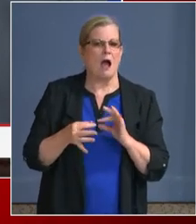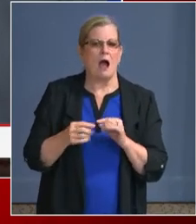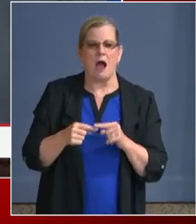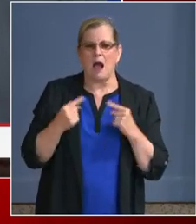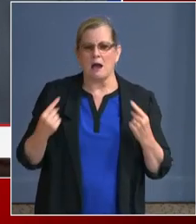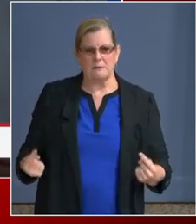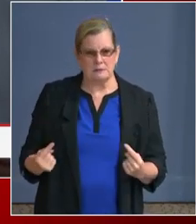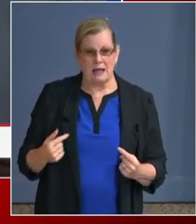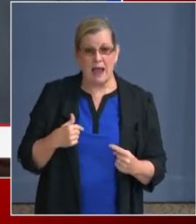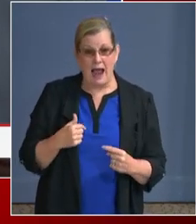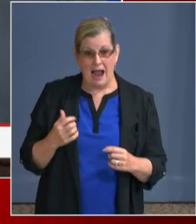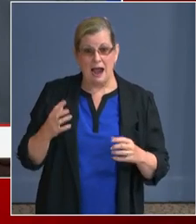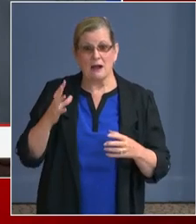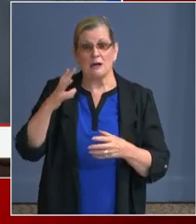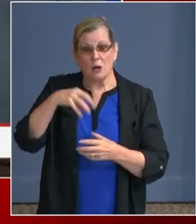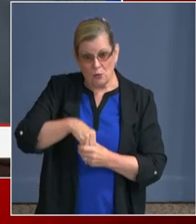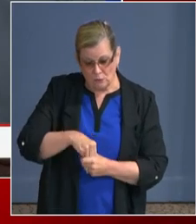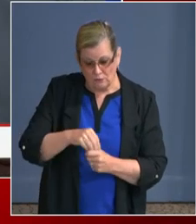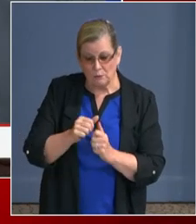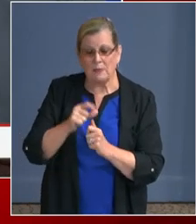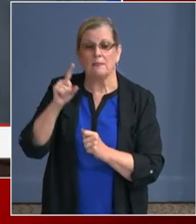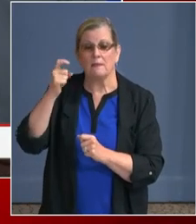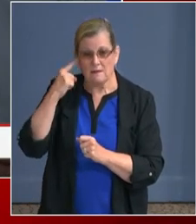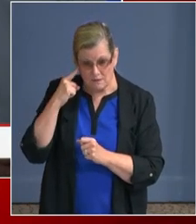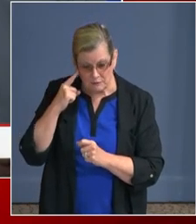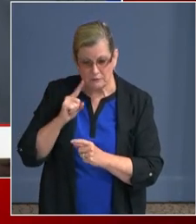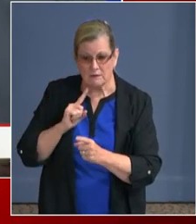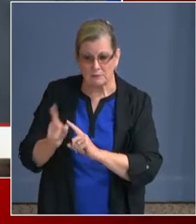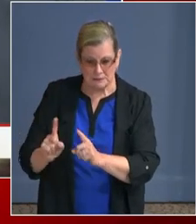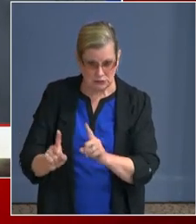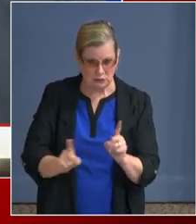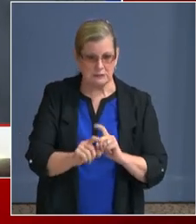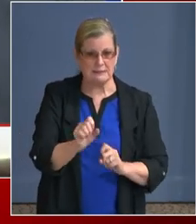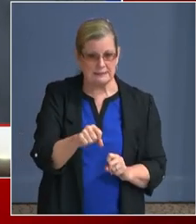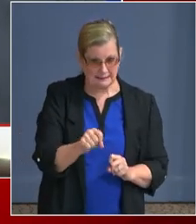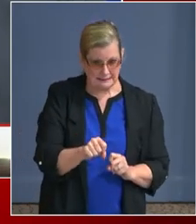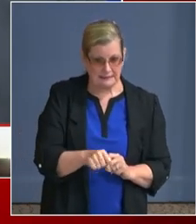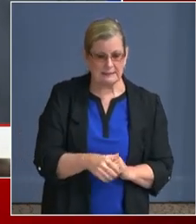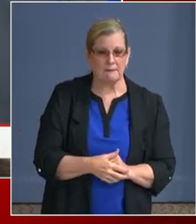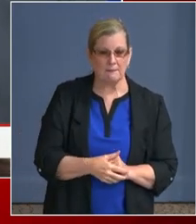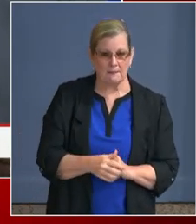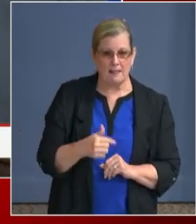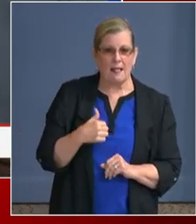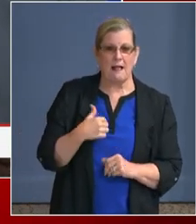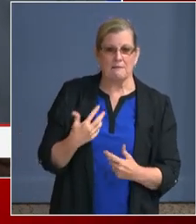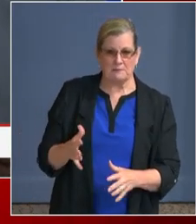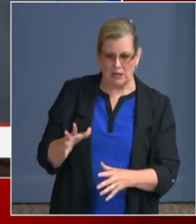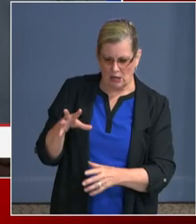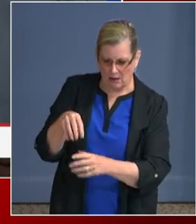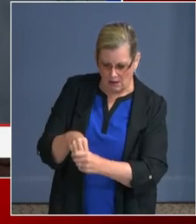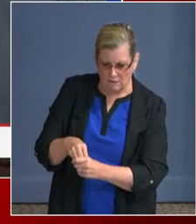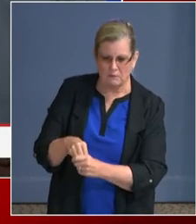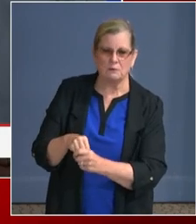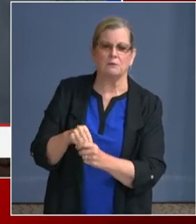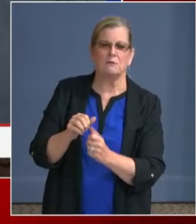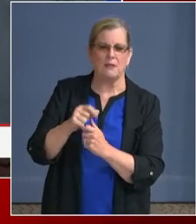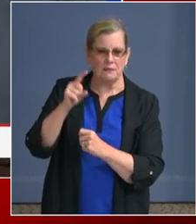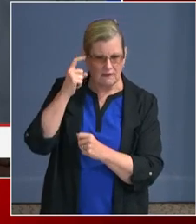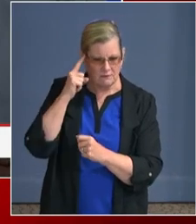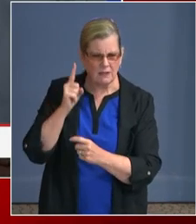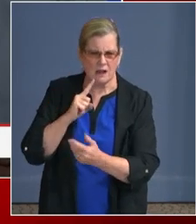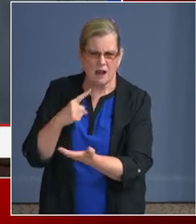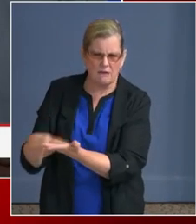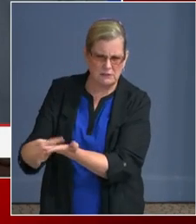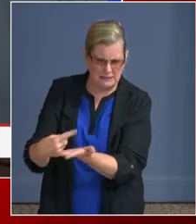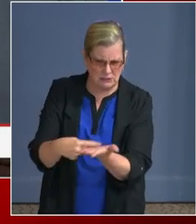be included in those governors' conversations. And we have been included in those governors' conversations. The point that